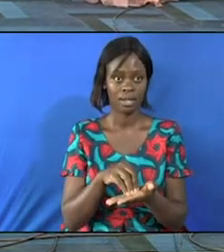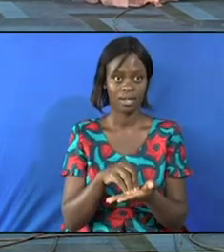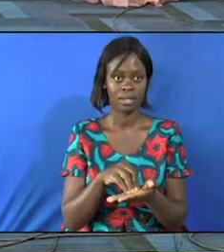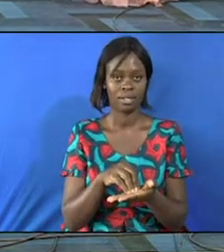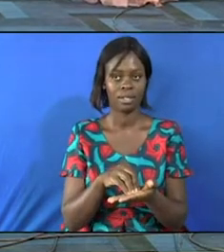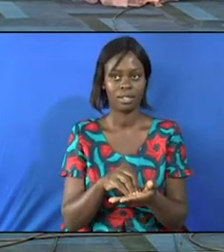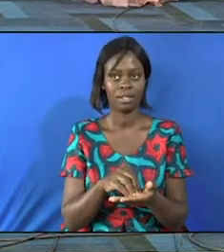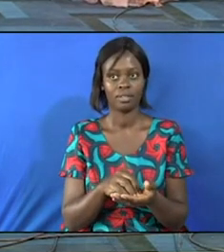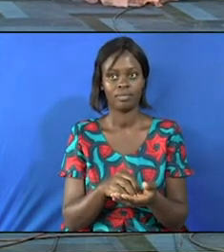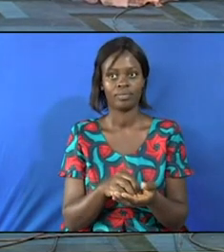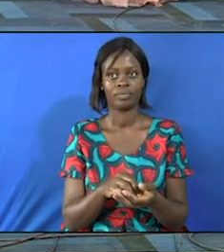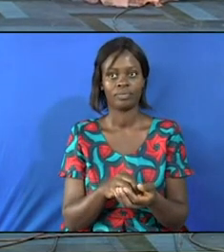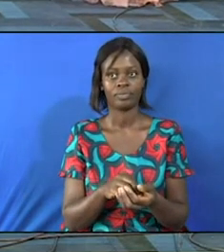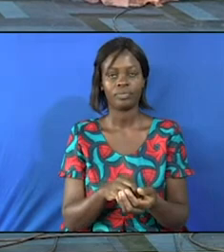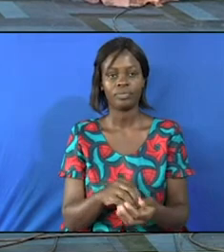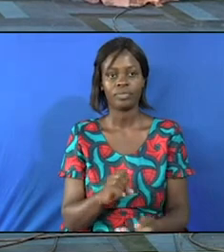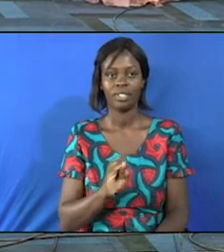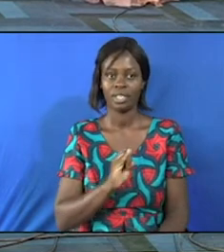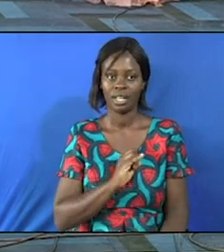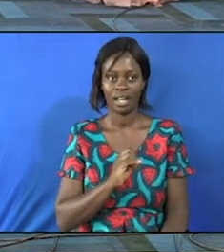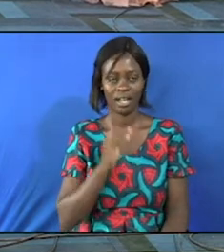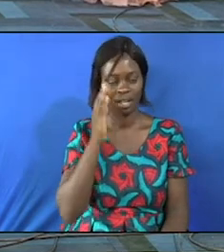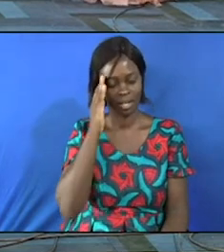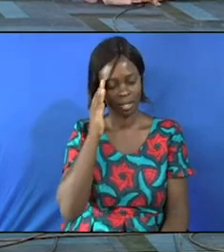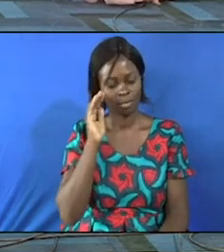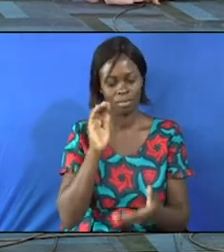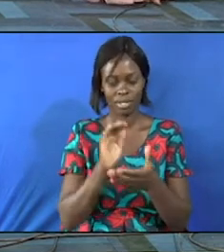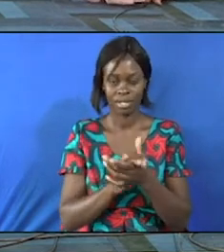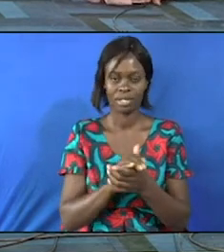I believe in you, and you will make it.